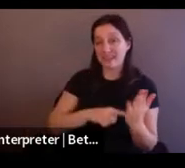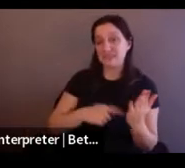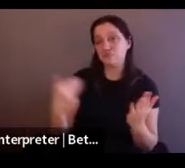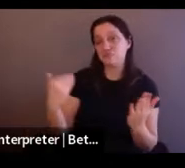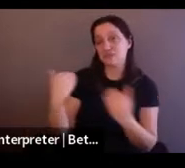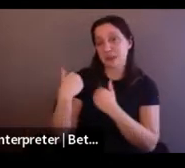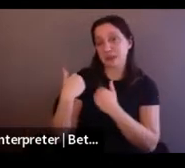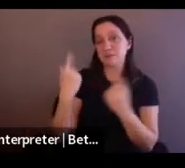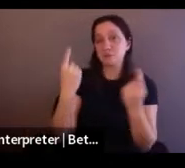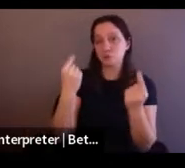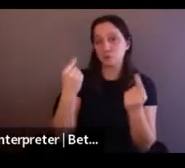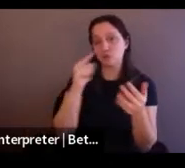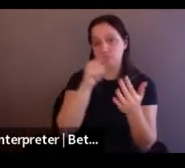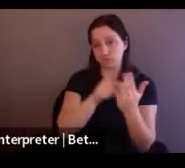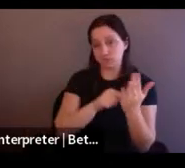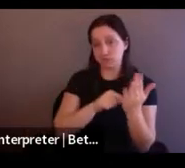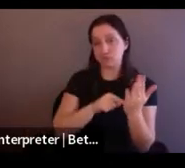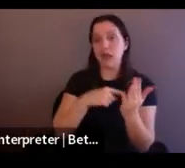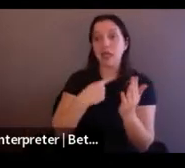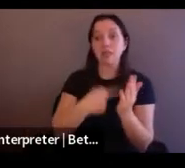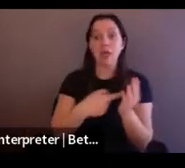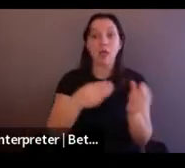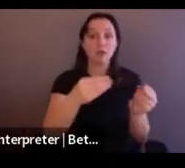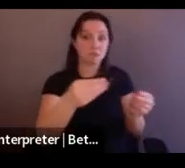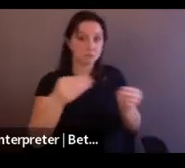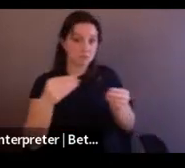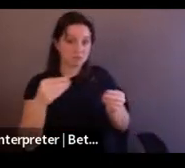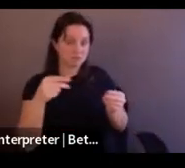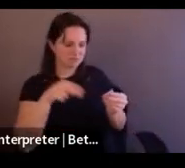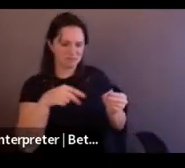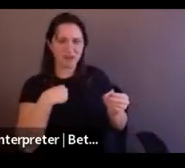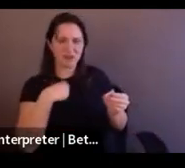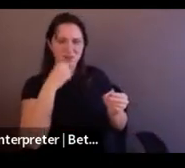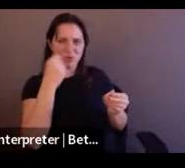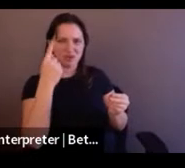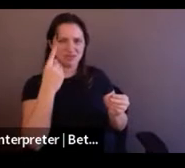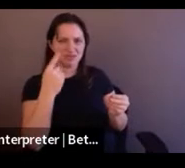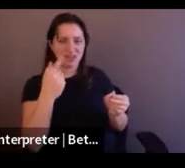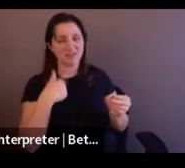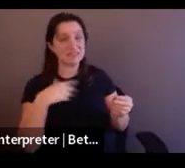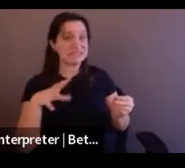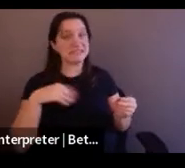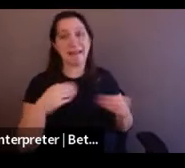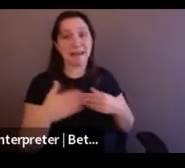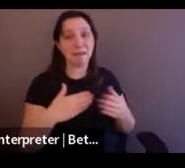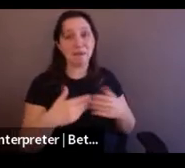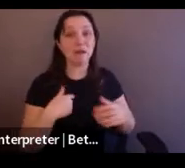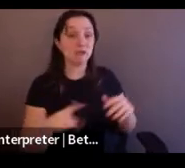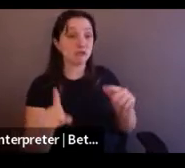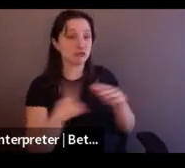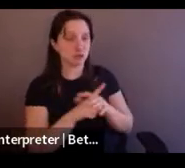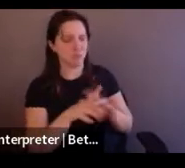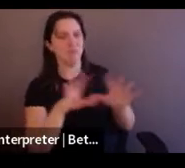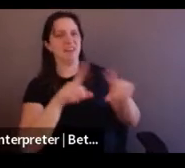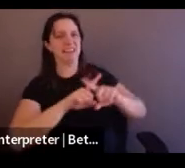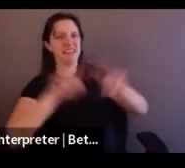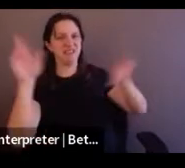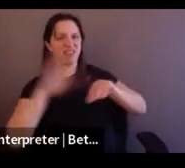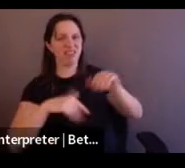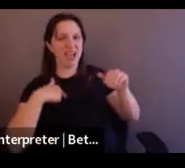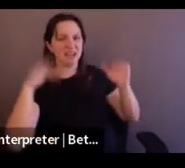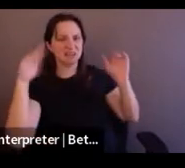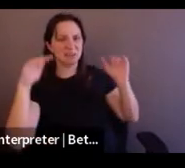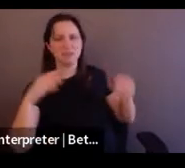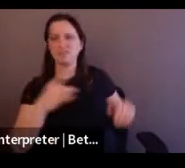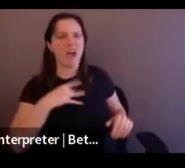or they're not, you know, they're not sort of experienced for it. So you want to make sure a good volunteer role description is